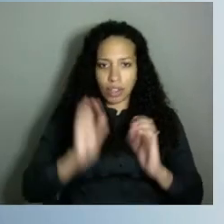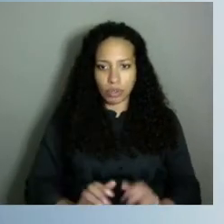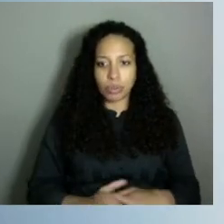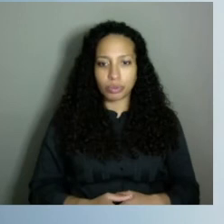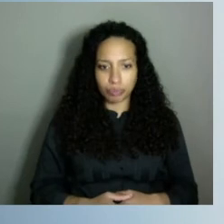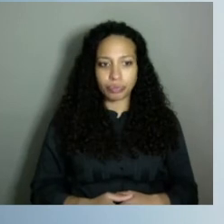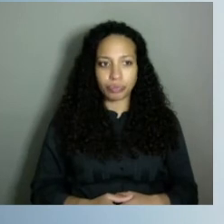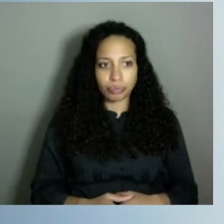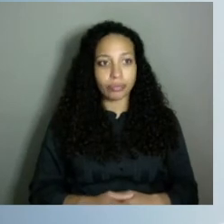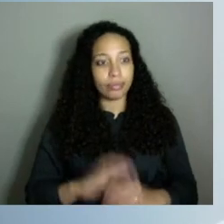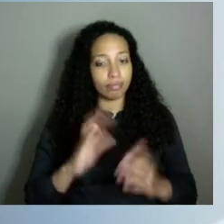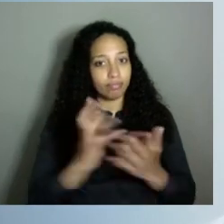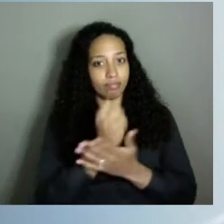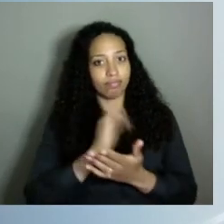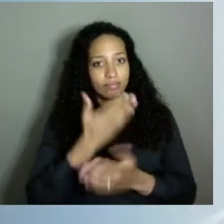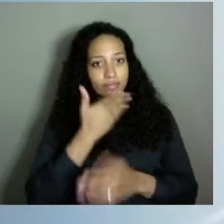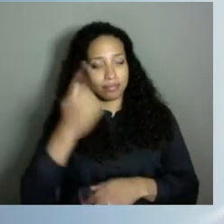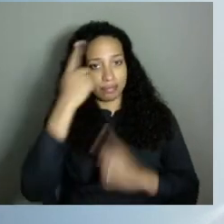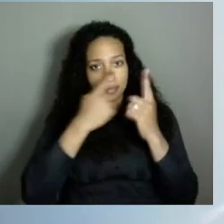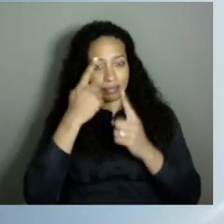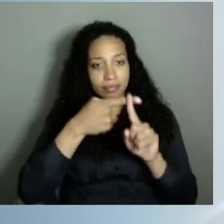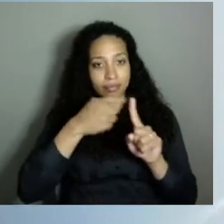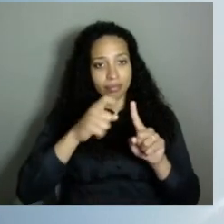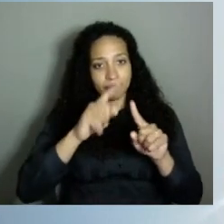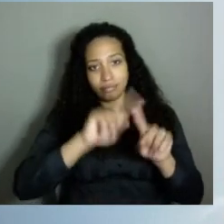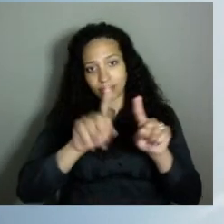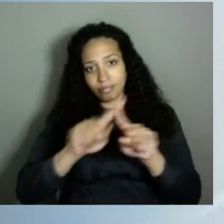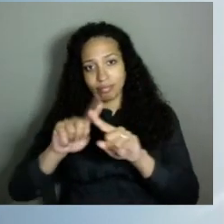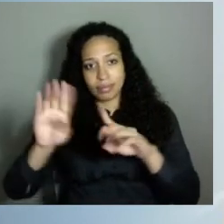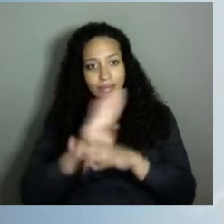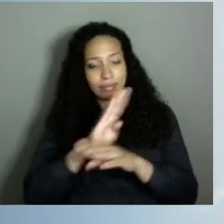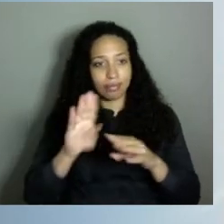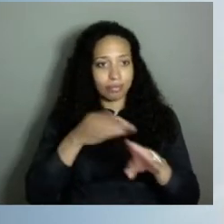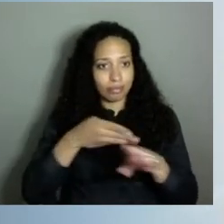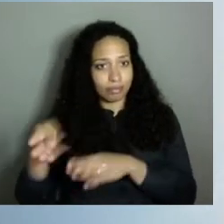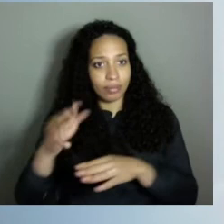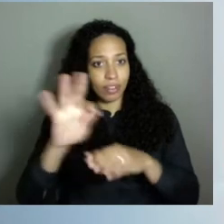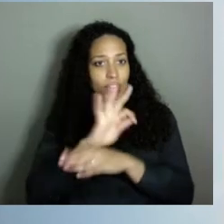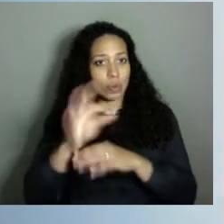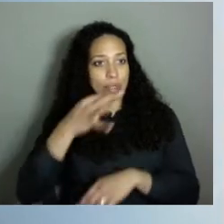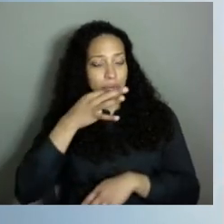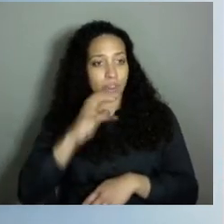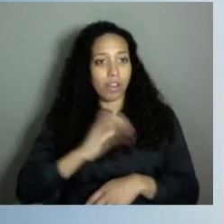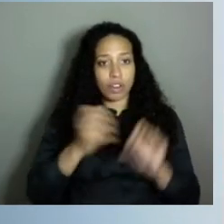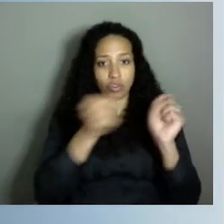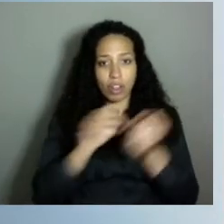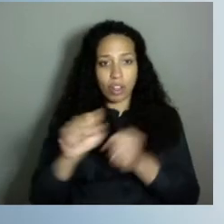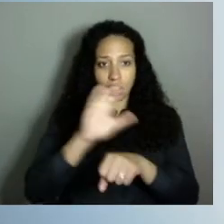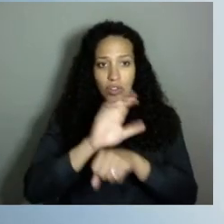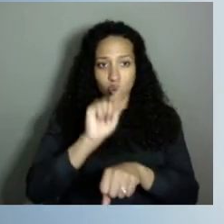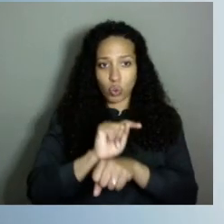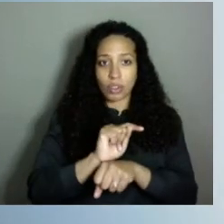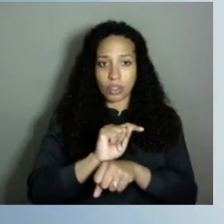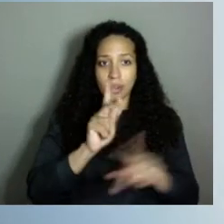best thinking from a wide variety of industry and functional expertise, our strategy and consulting practitioners can bring more